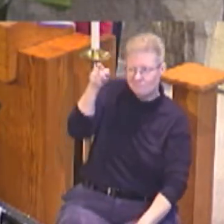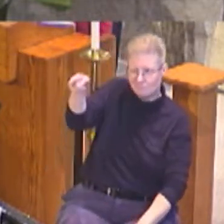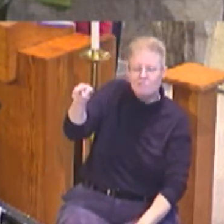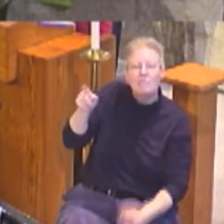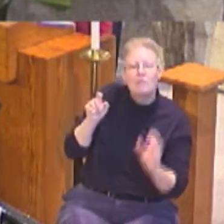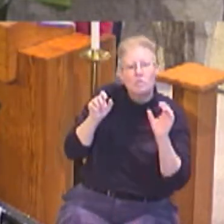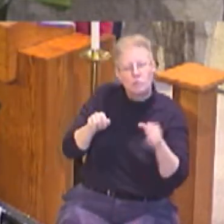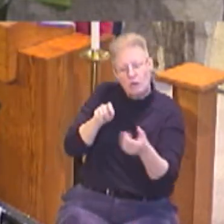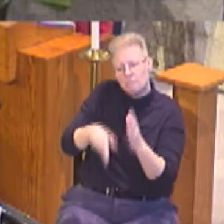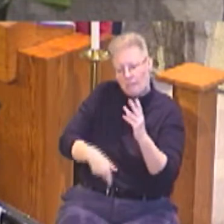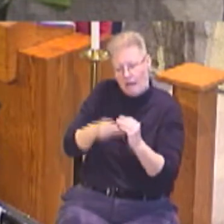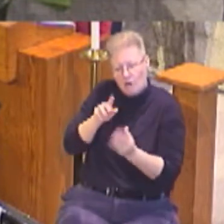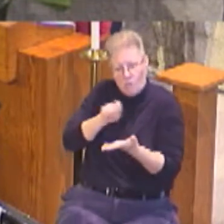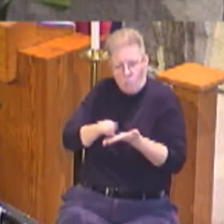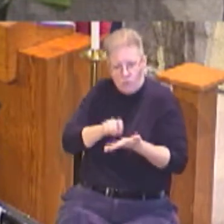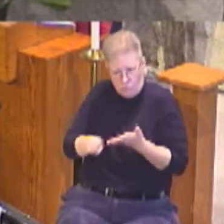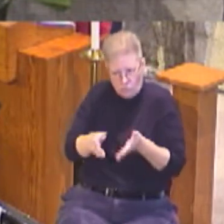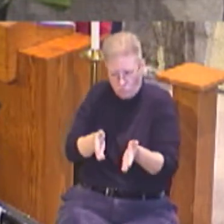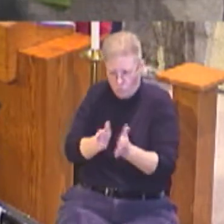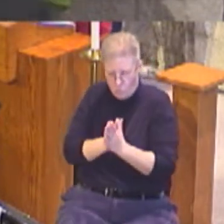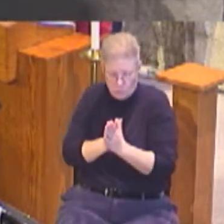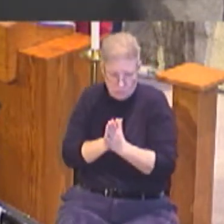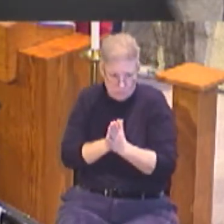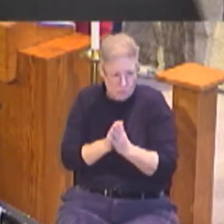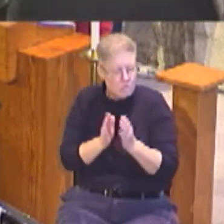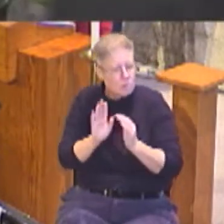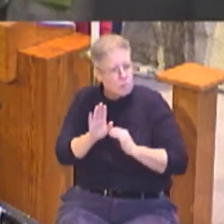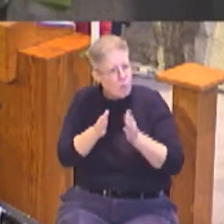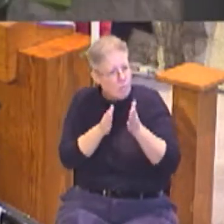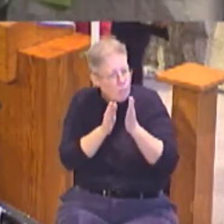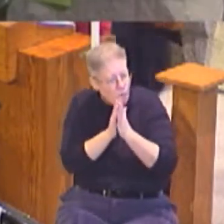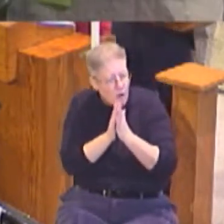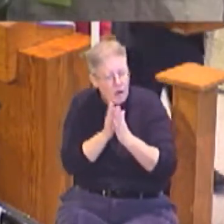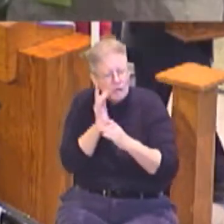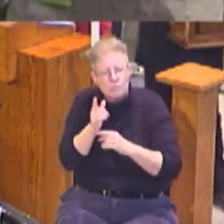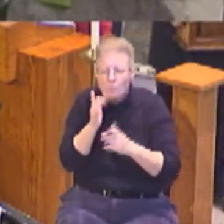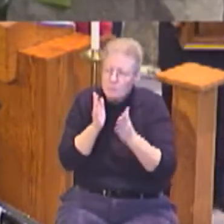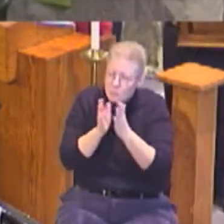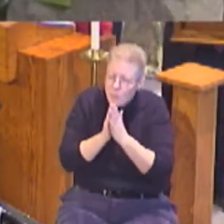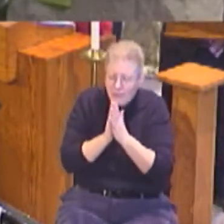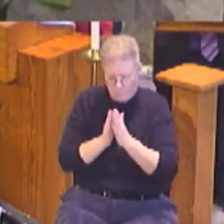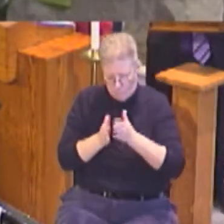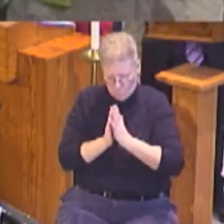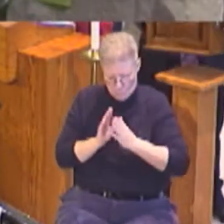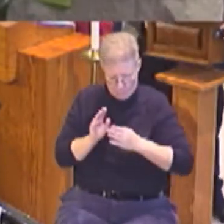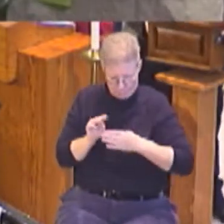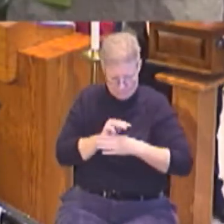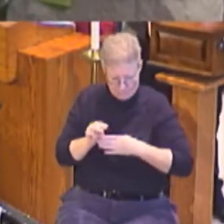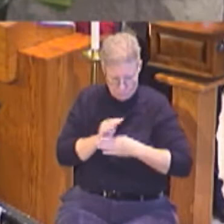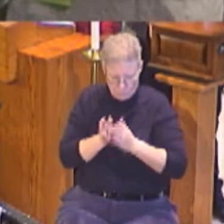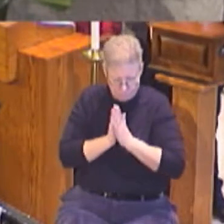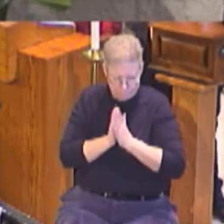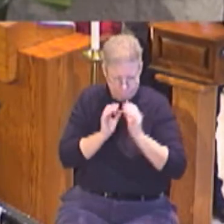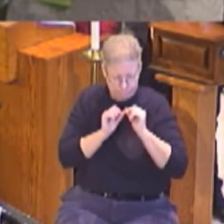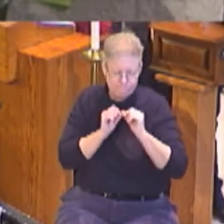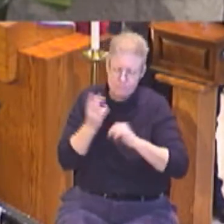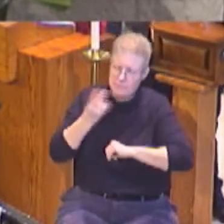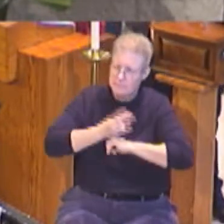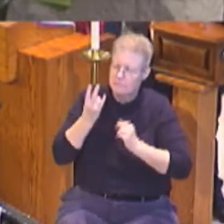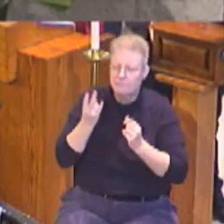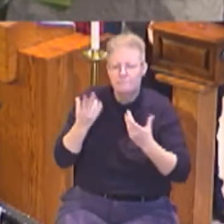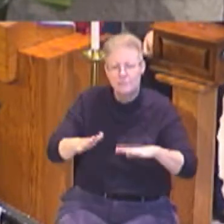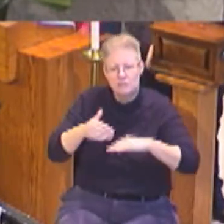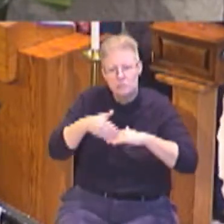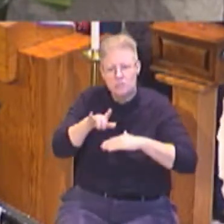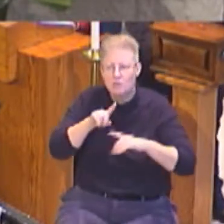requests. Your prayers are then prayed with by a prayer ministry for 7 days. And then they are forwarded to Silent